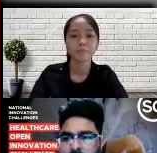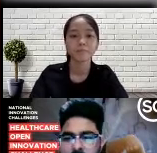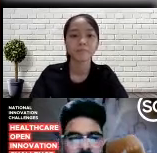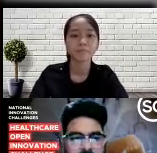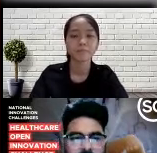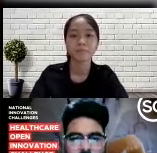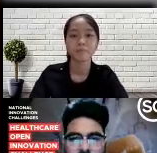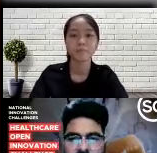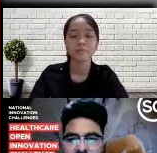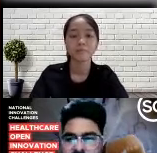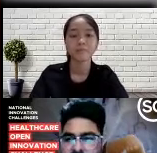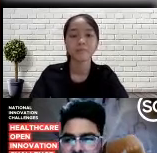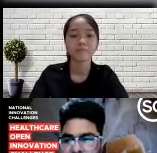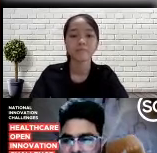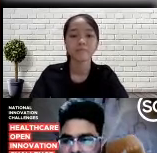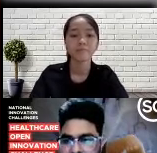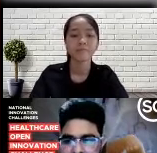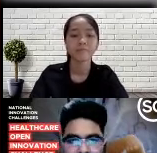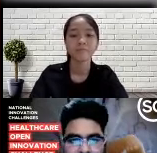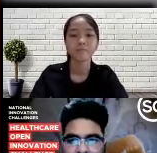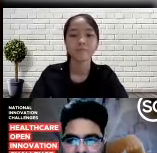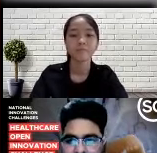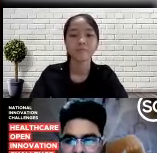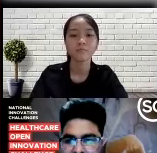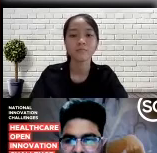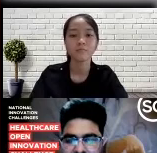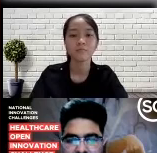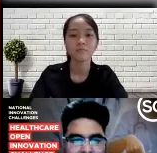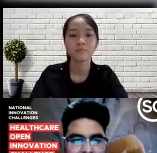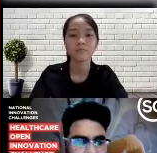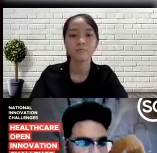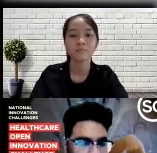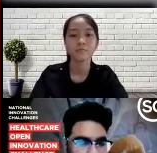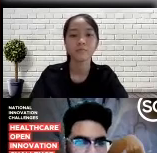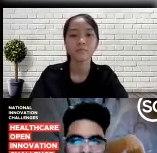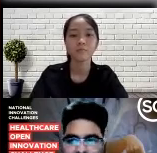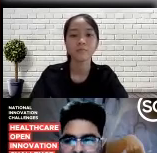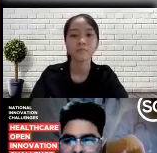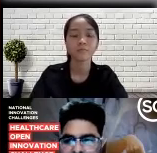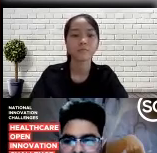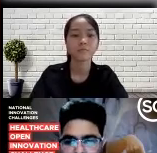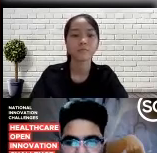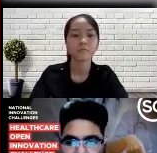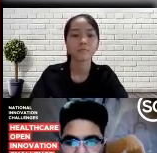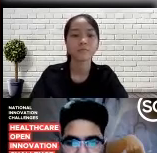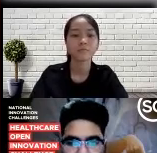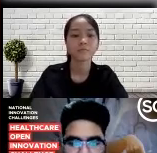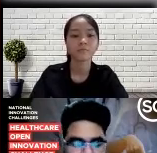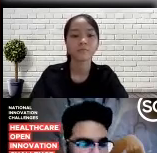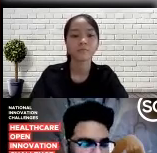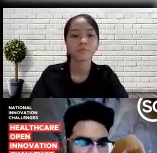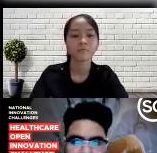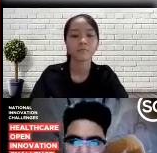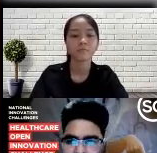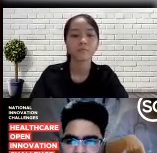Yep. Thank you, Chai Sing Lin. I think very informative presentation. Yes, let's open the floor for